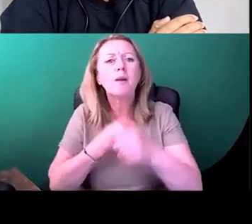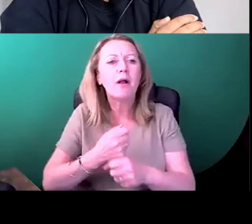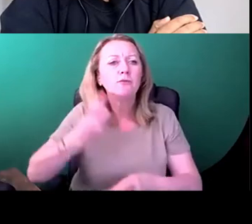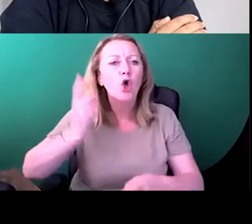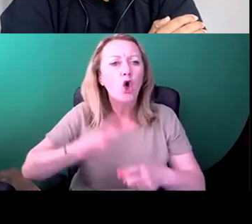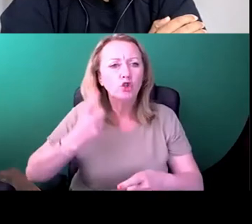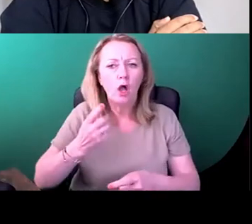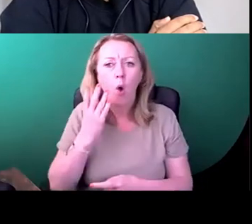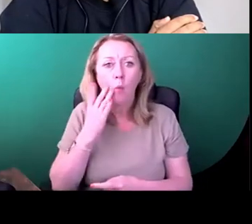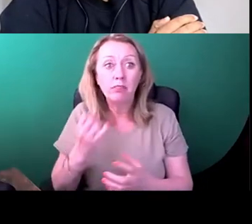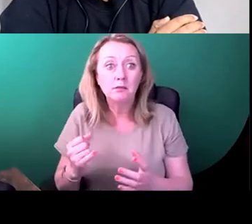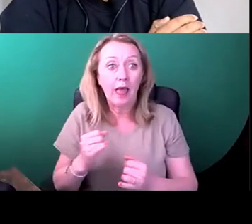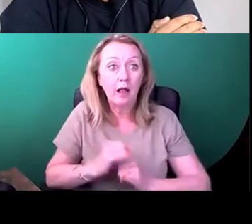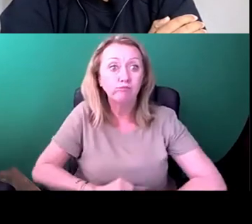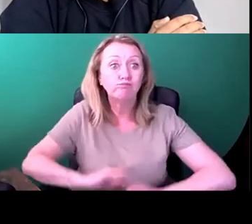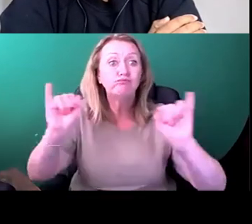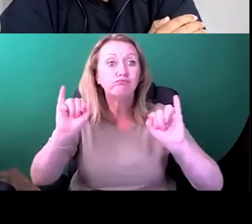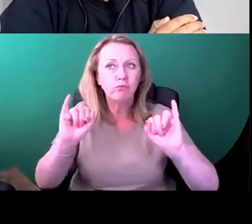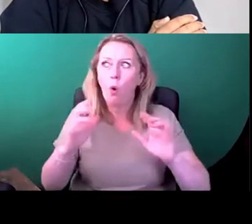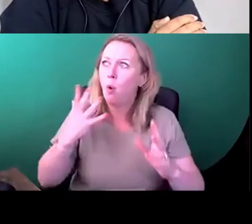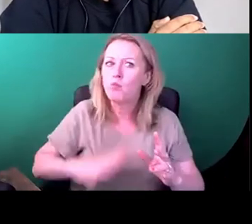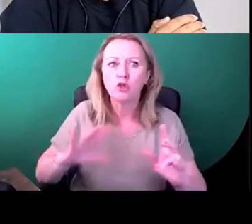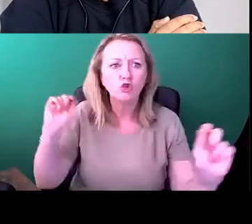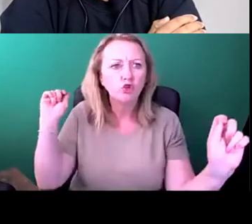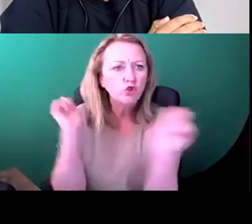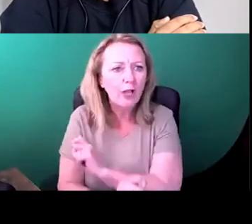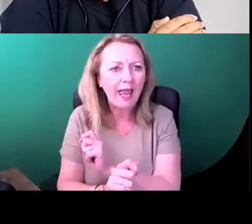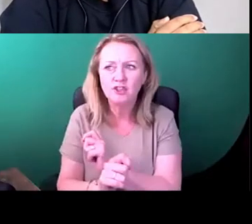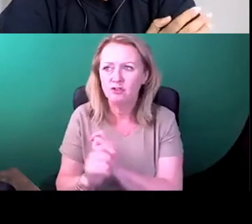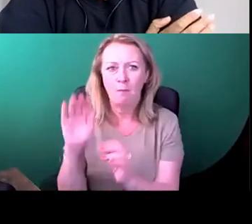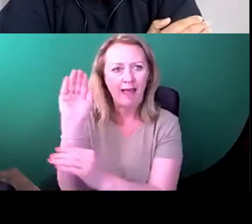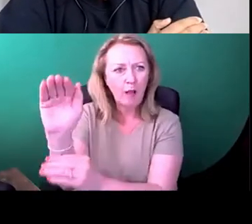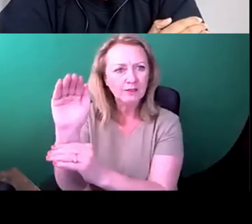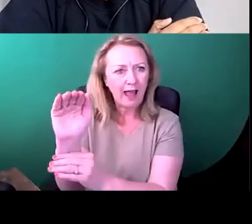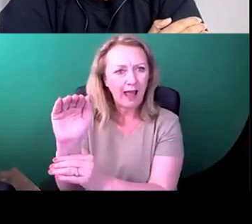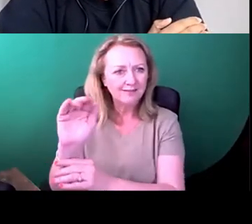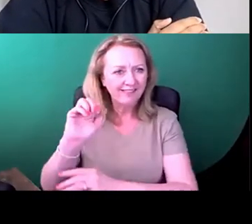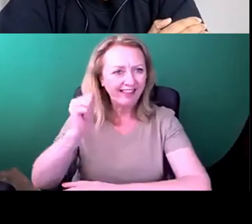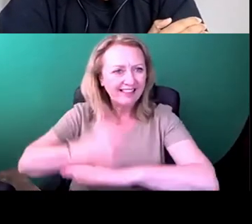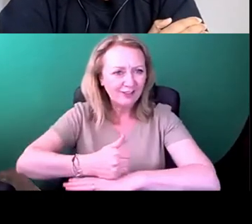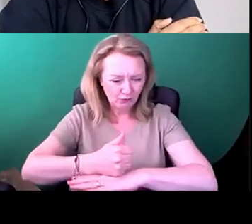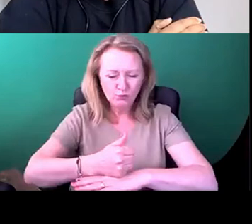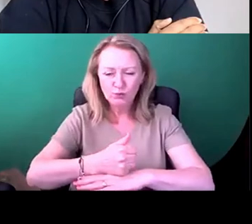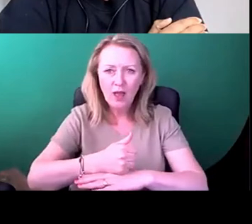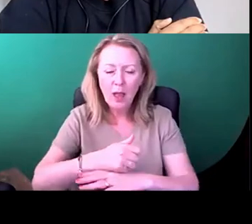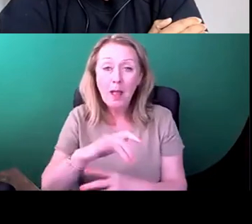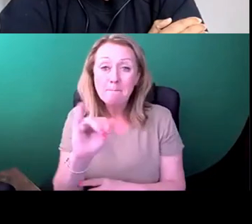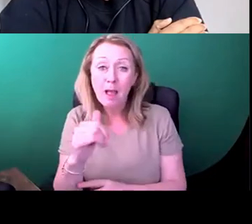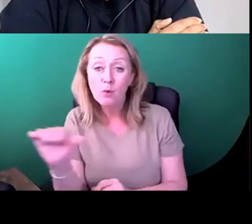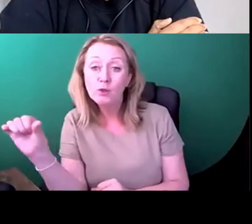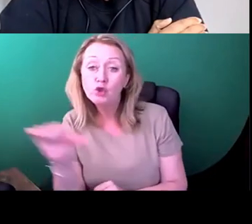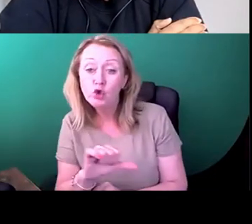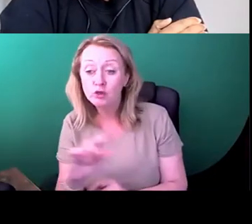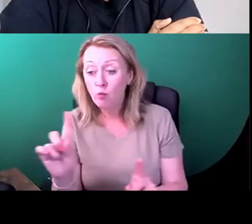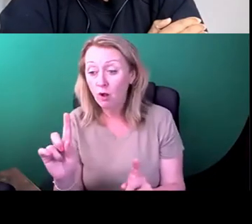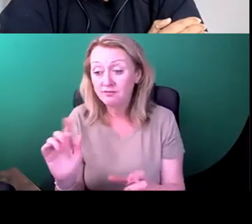when there is a rupture or call for change from outside of the institution? Maybe we should start from a position that the work we are